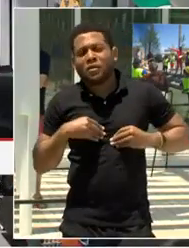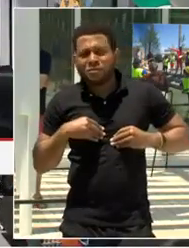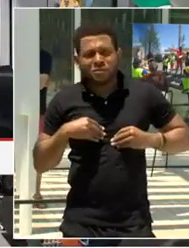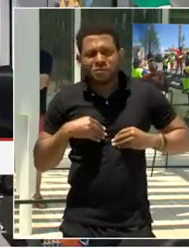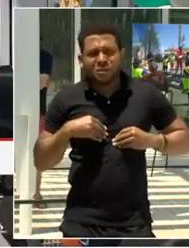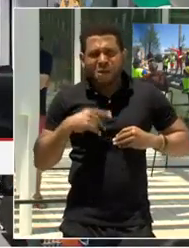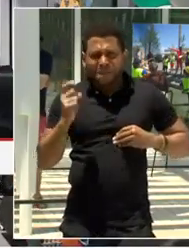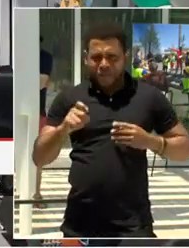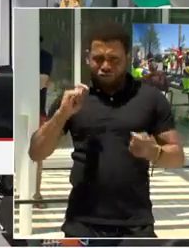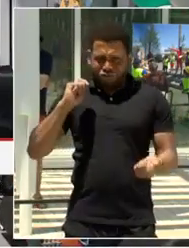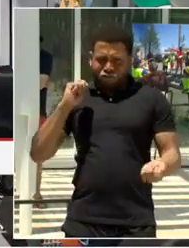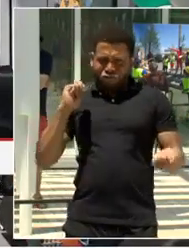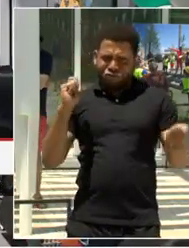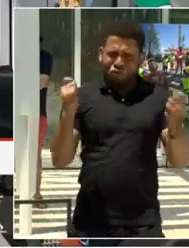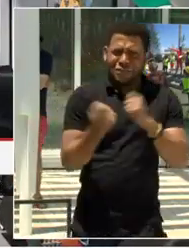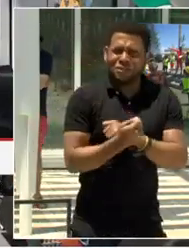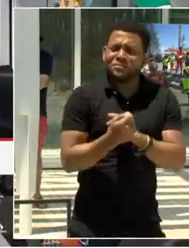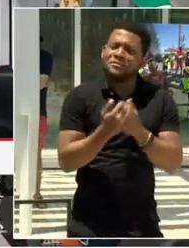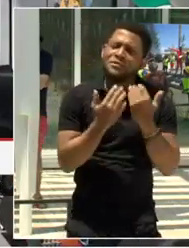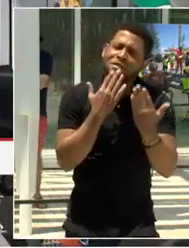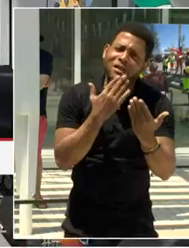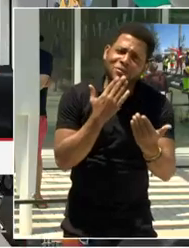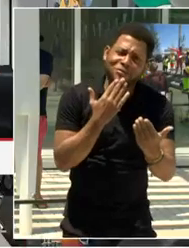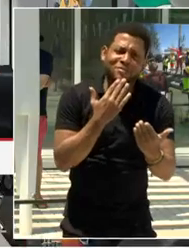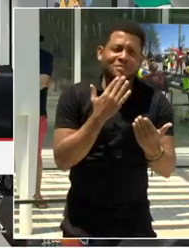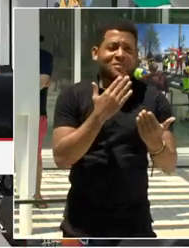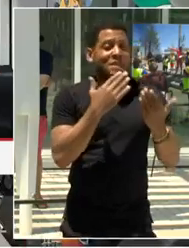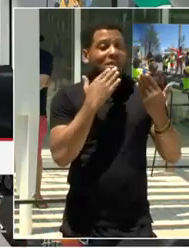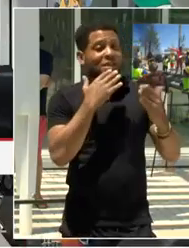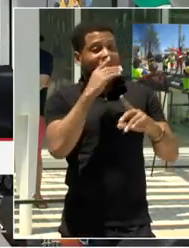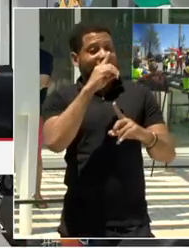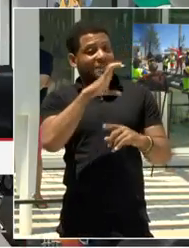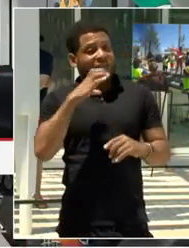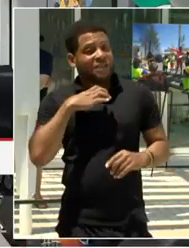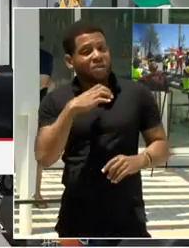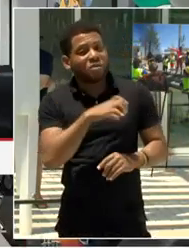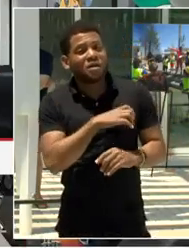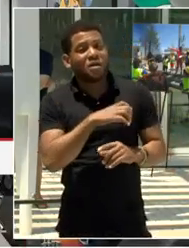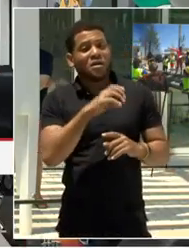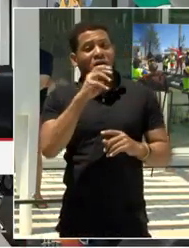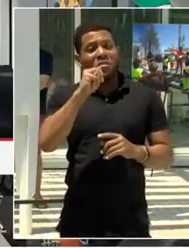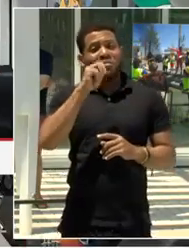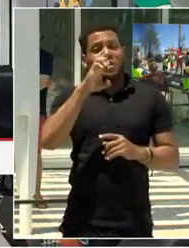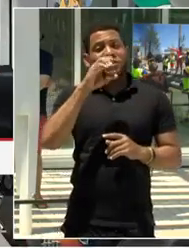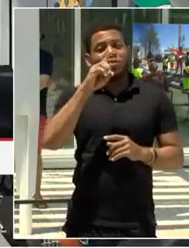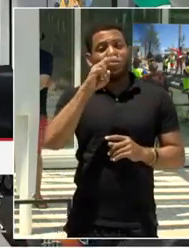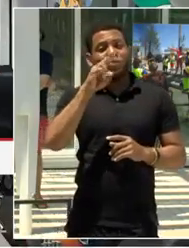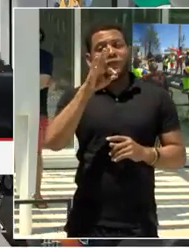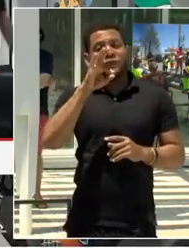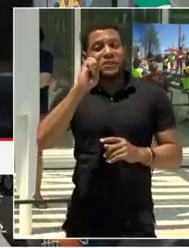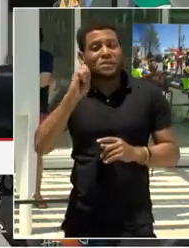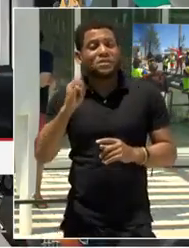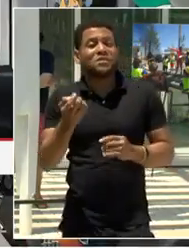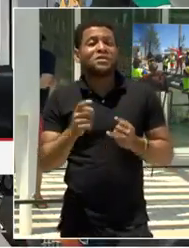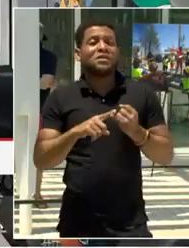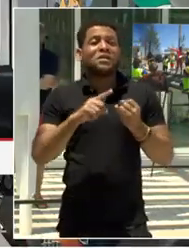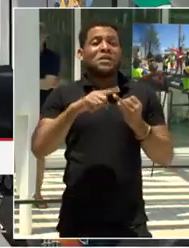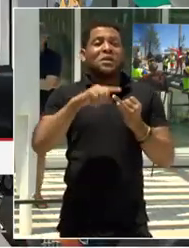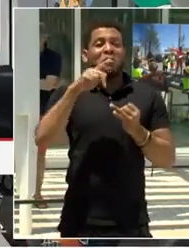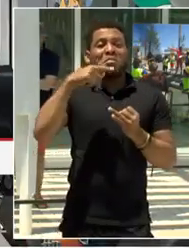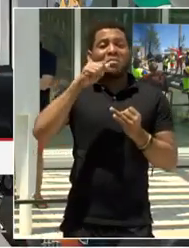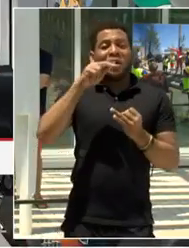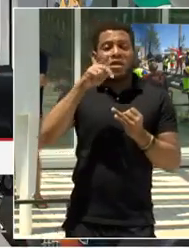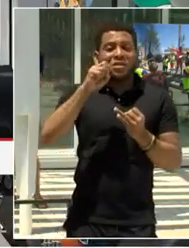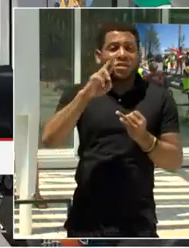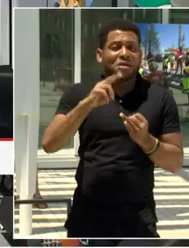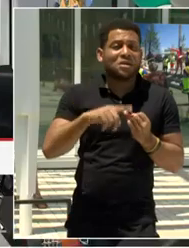you. Thank you, Council Members McDuffie and Parker. Thank you to the ANC Commissioners Barnes and Rapp. And thank